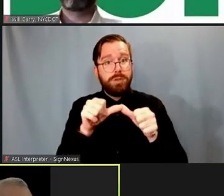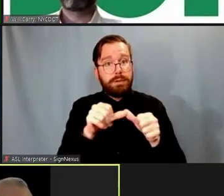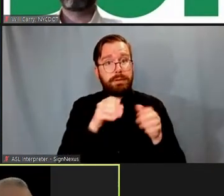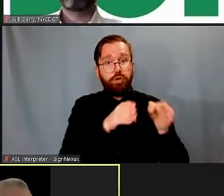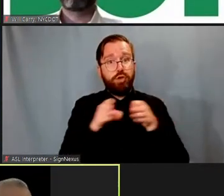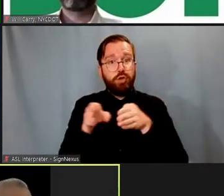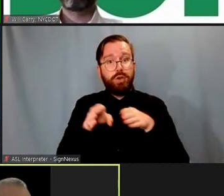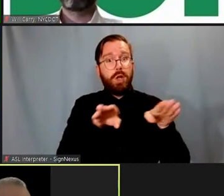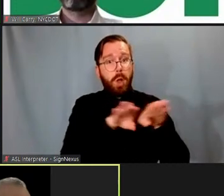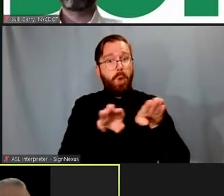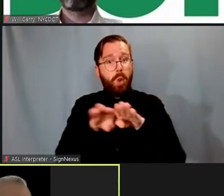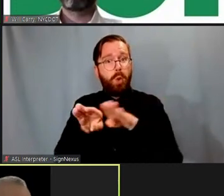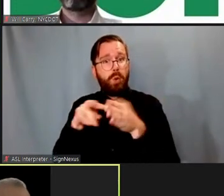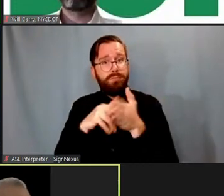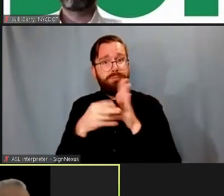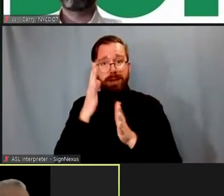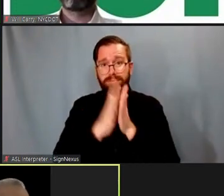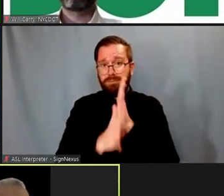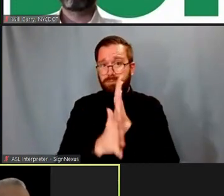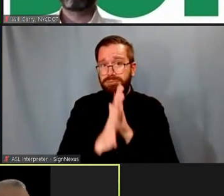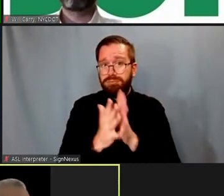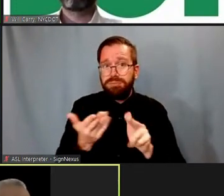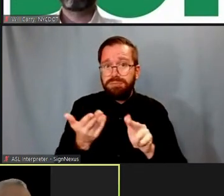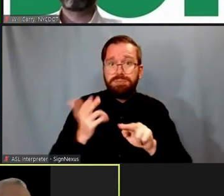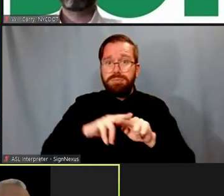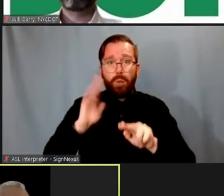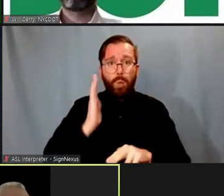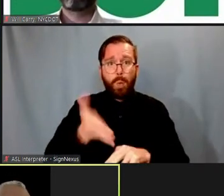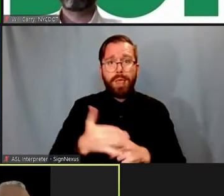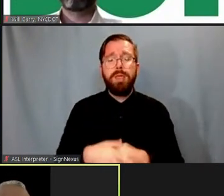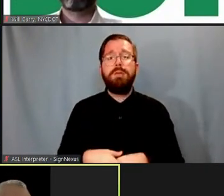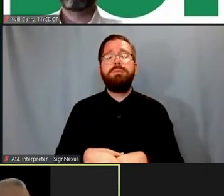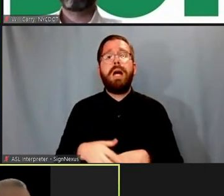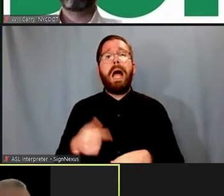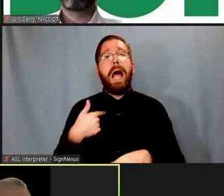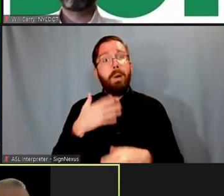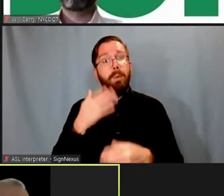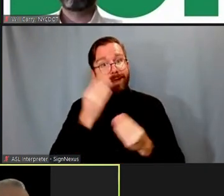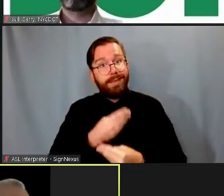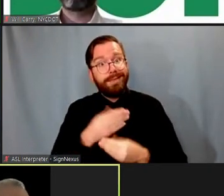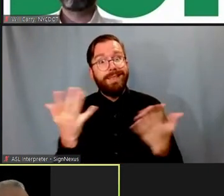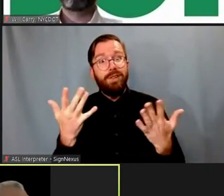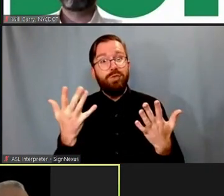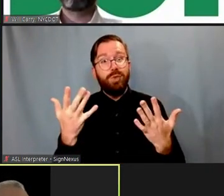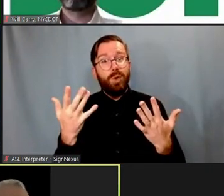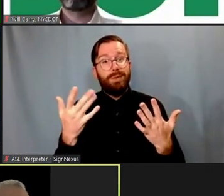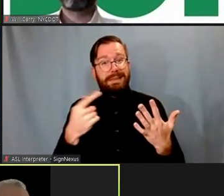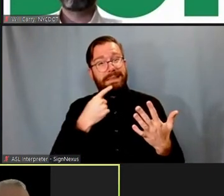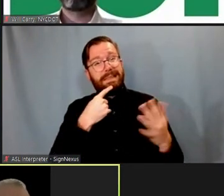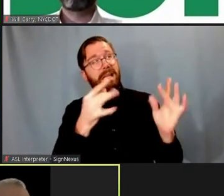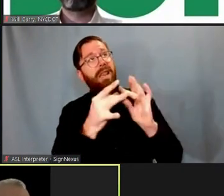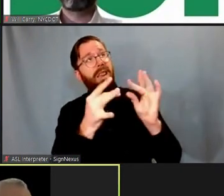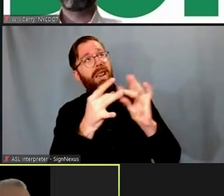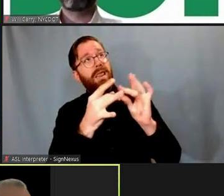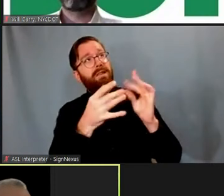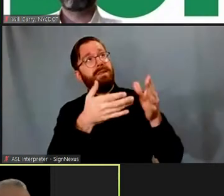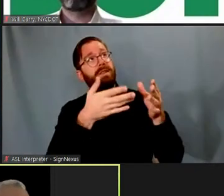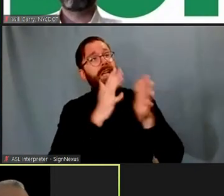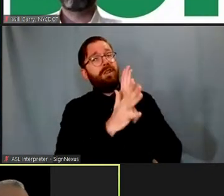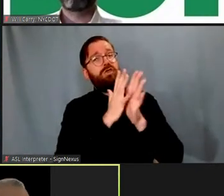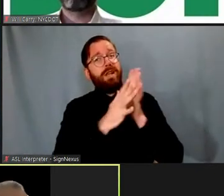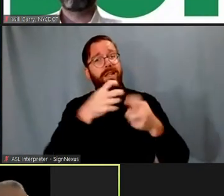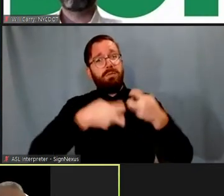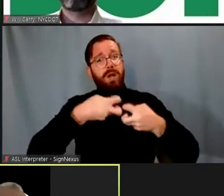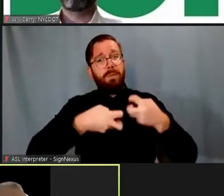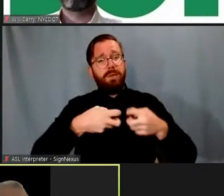i'm ordering all elected officials to stop saying that we have a congestion problem it's obvious that we're going to have one if